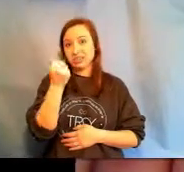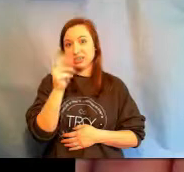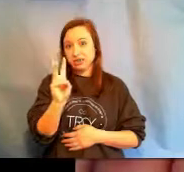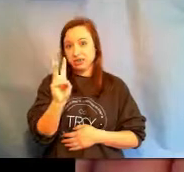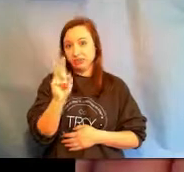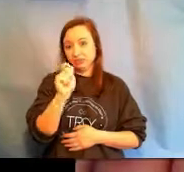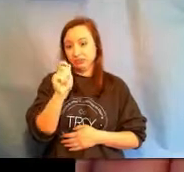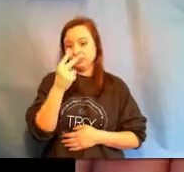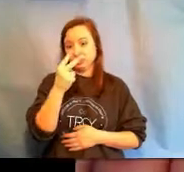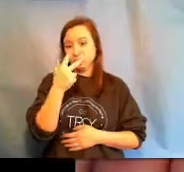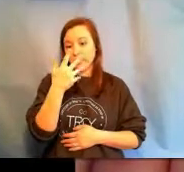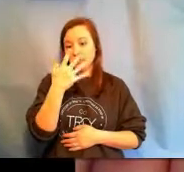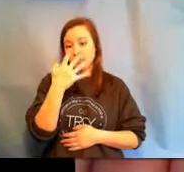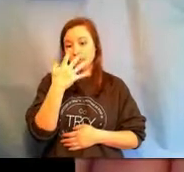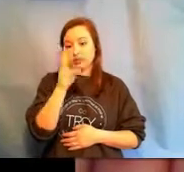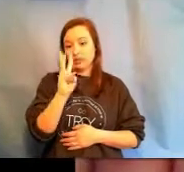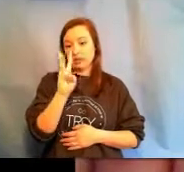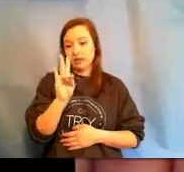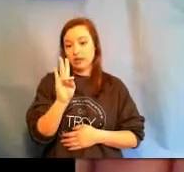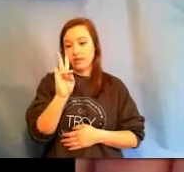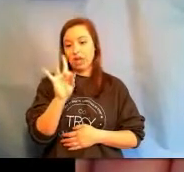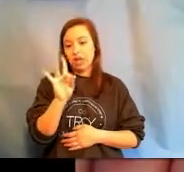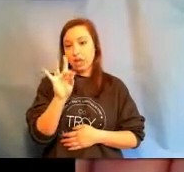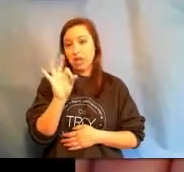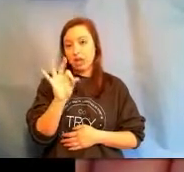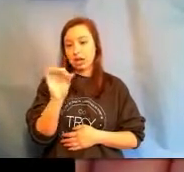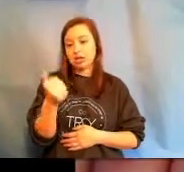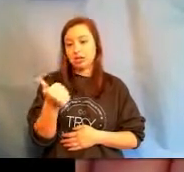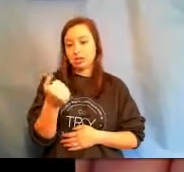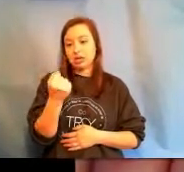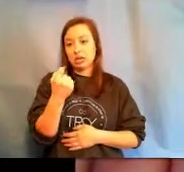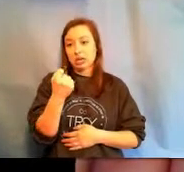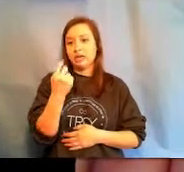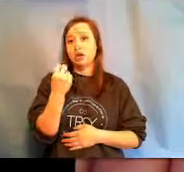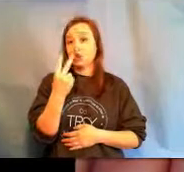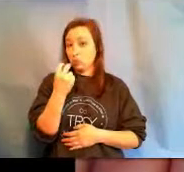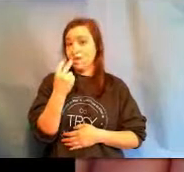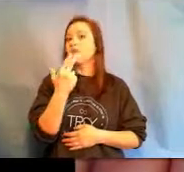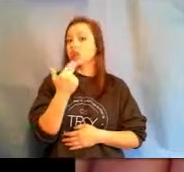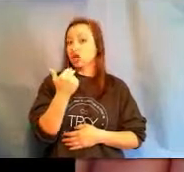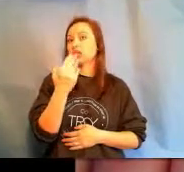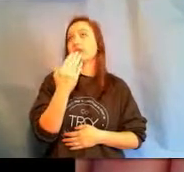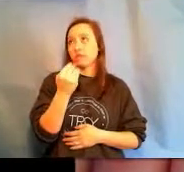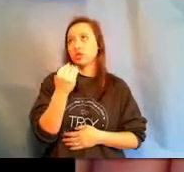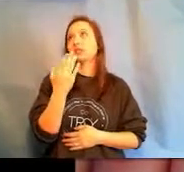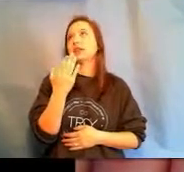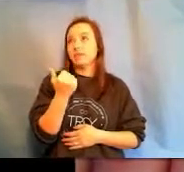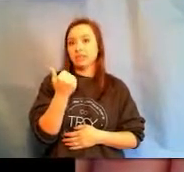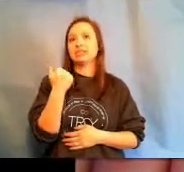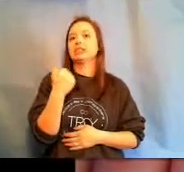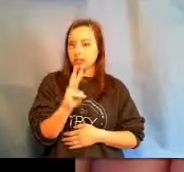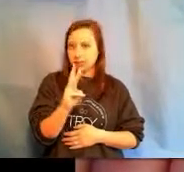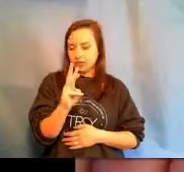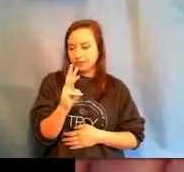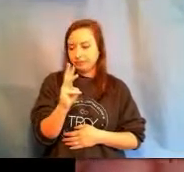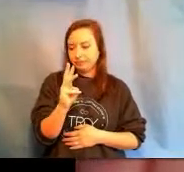2, 3, 4, 5, 6, 7, 8, 9, 10, 11, 12, 13, 14,